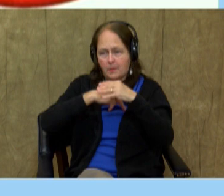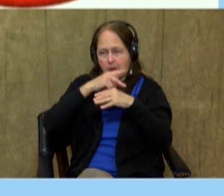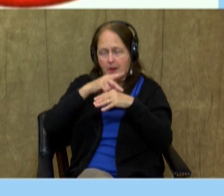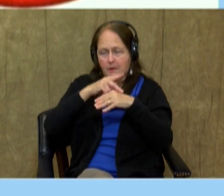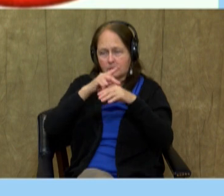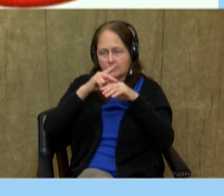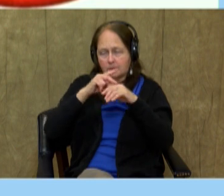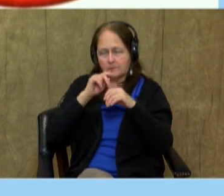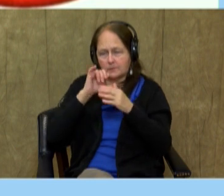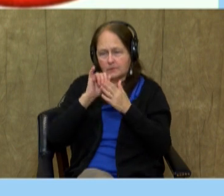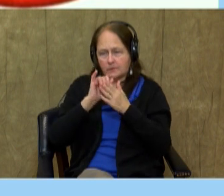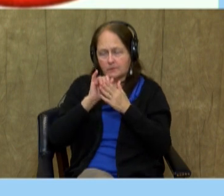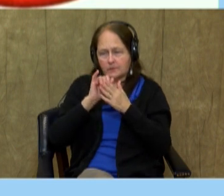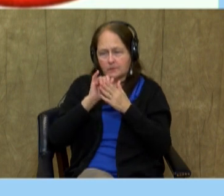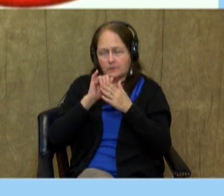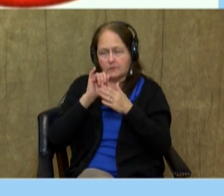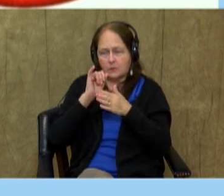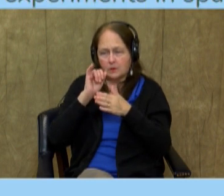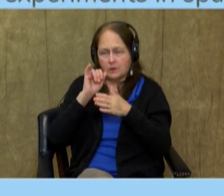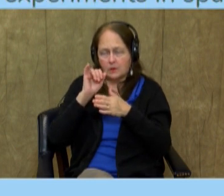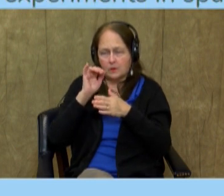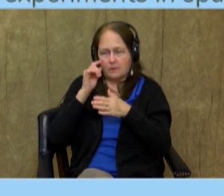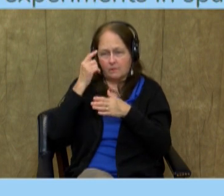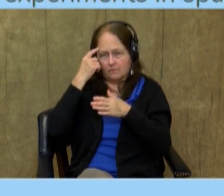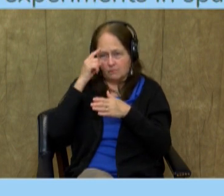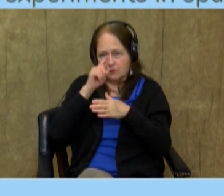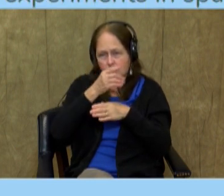in Greece, as well as the element.